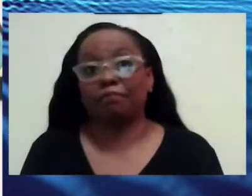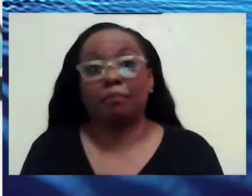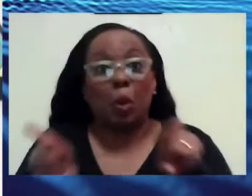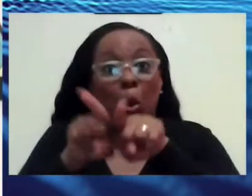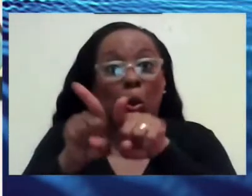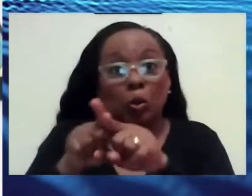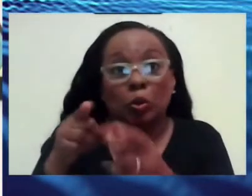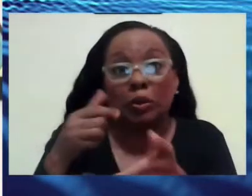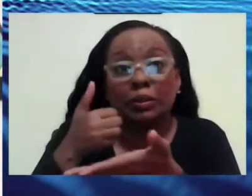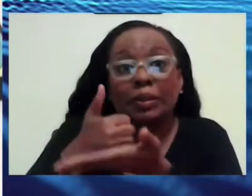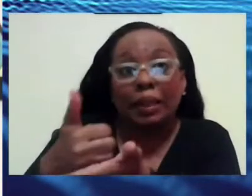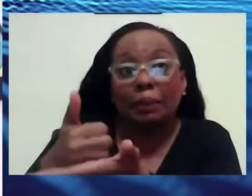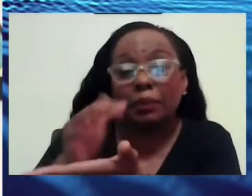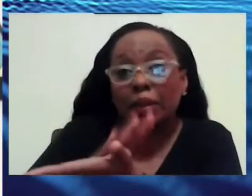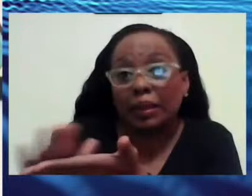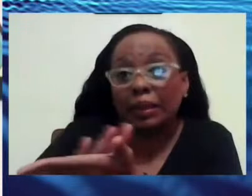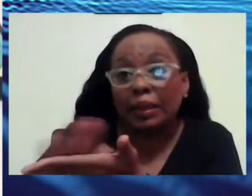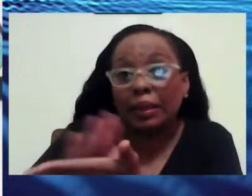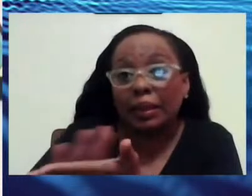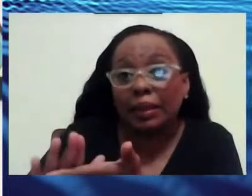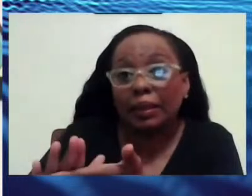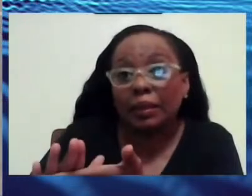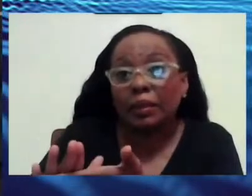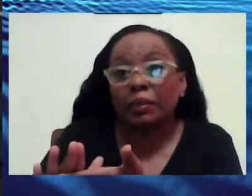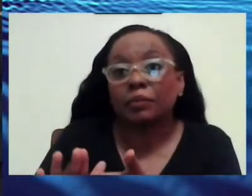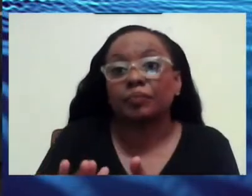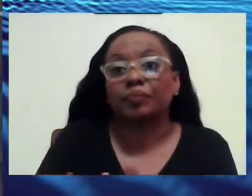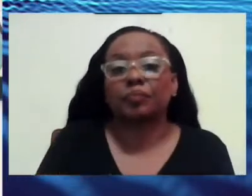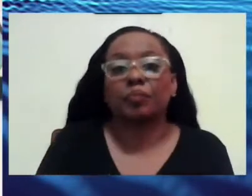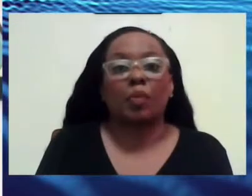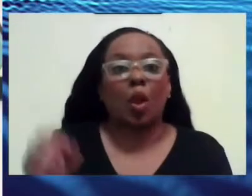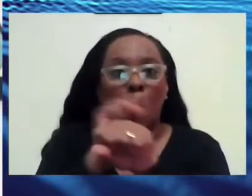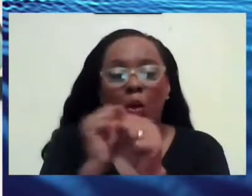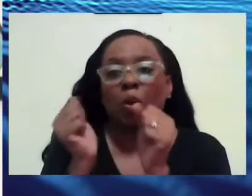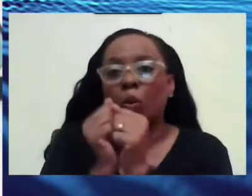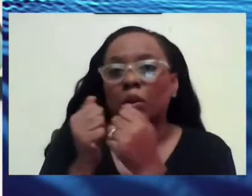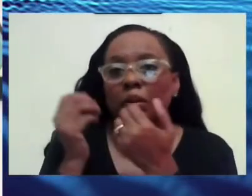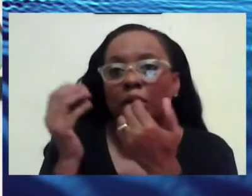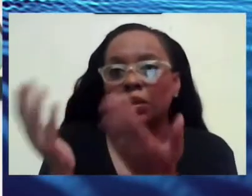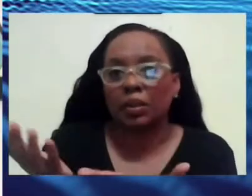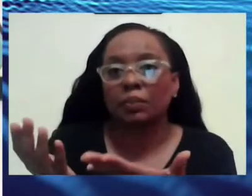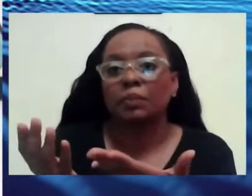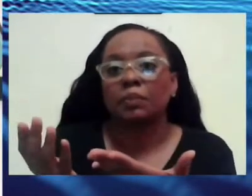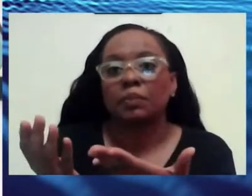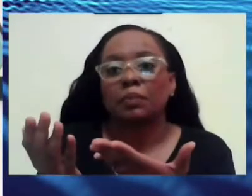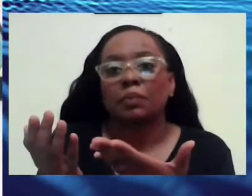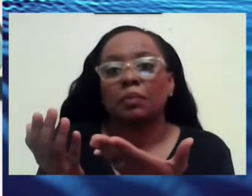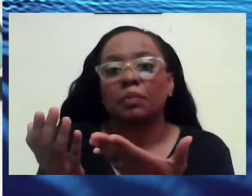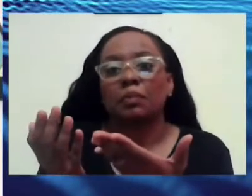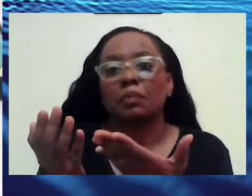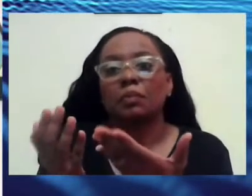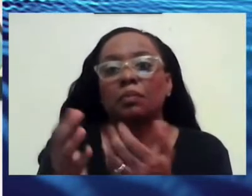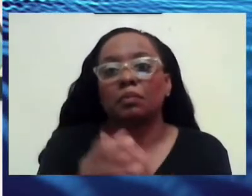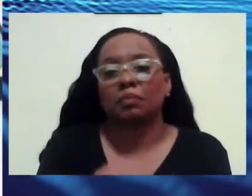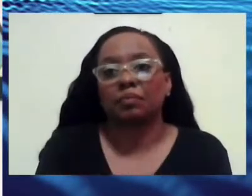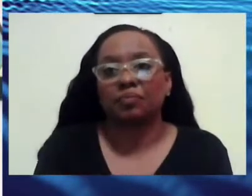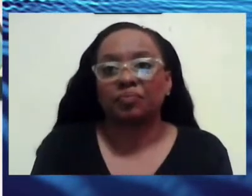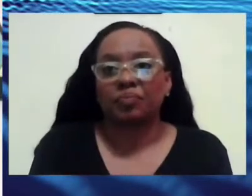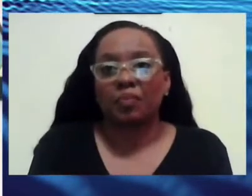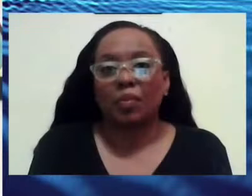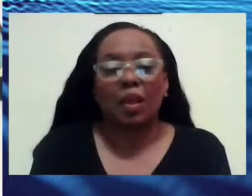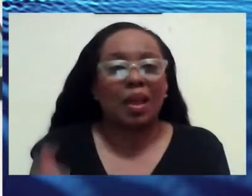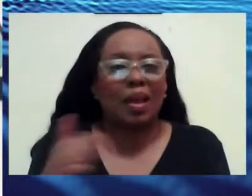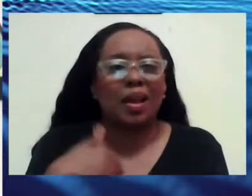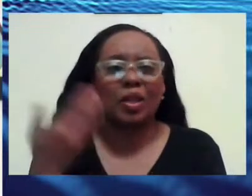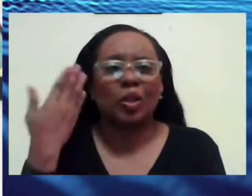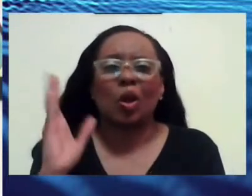do cleaning. And therefore, we're working with the various contractors to assist us in helping with the cleanup efforts. So to give a precise number would be a